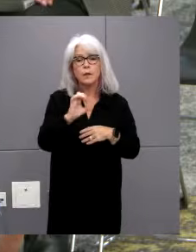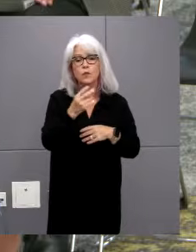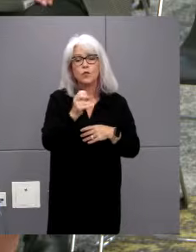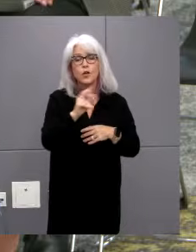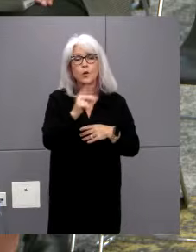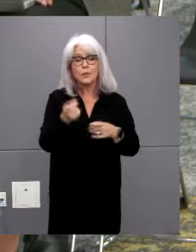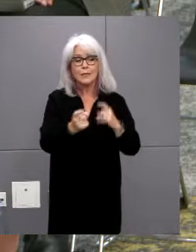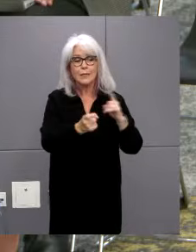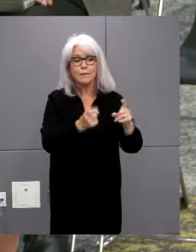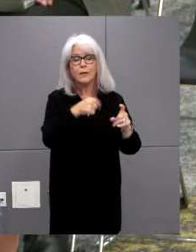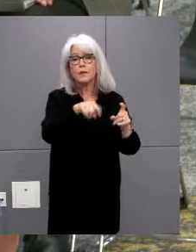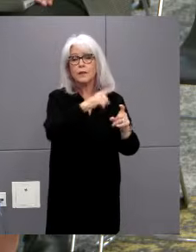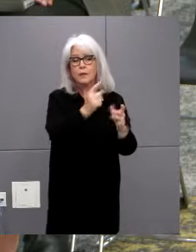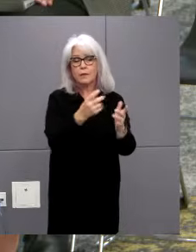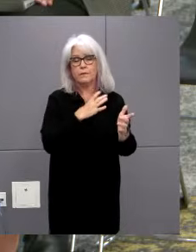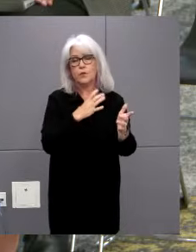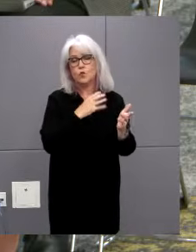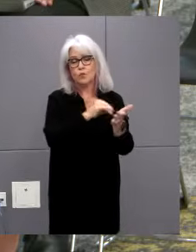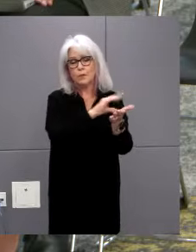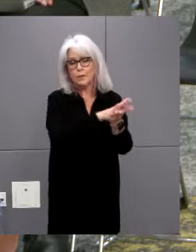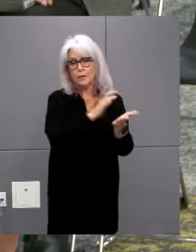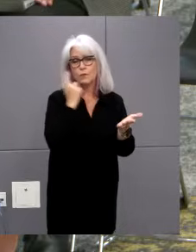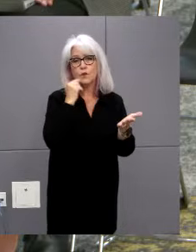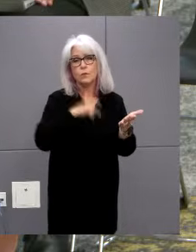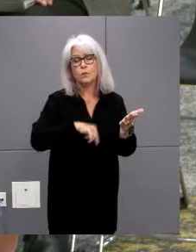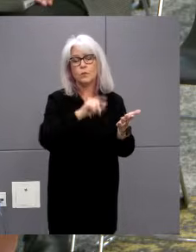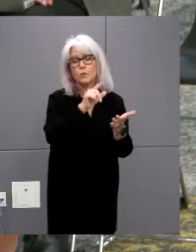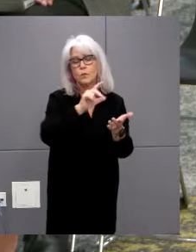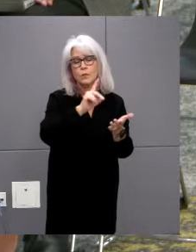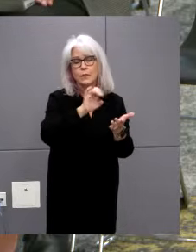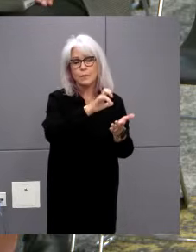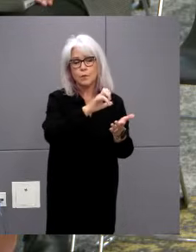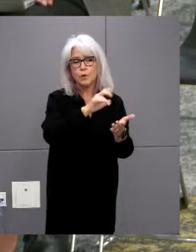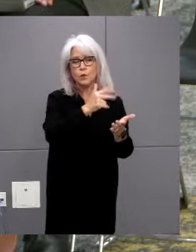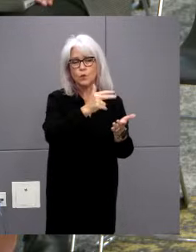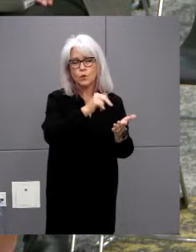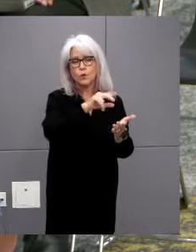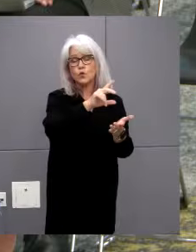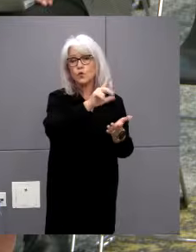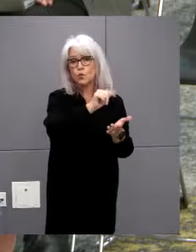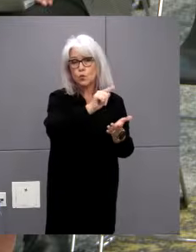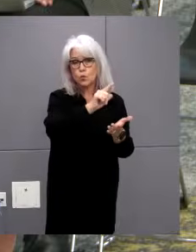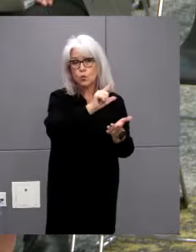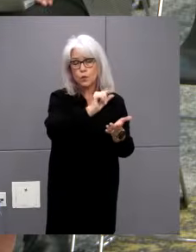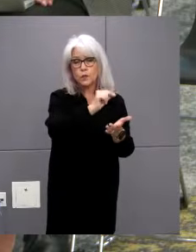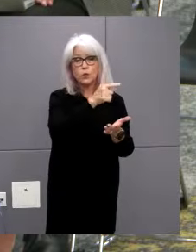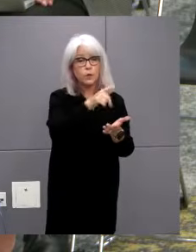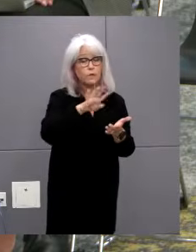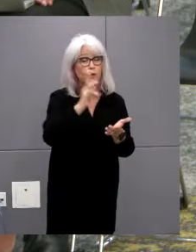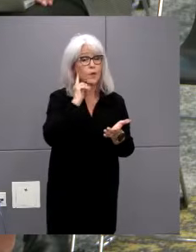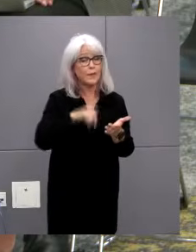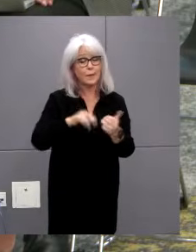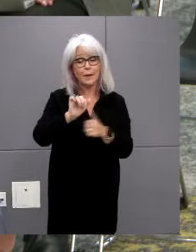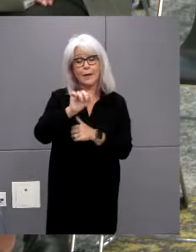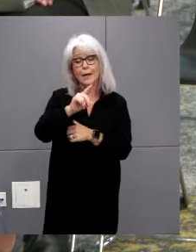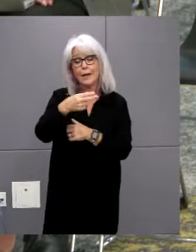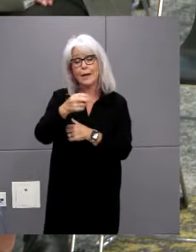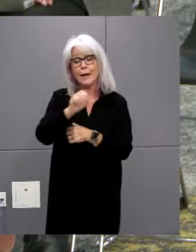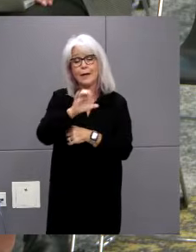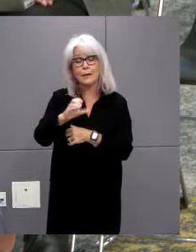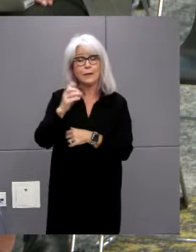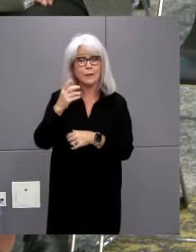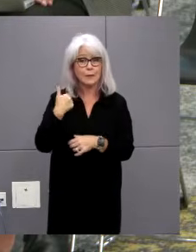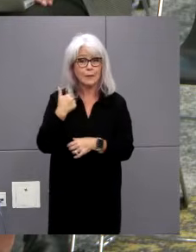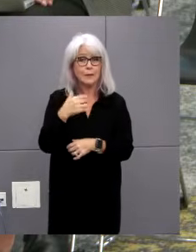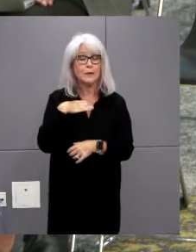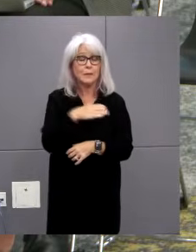official minutes from the September 13, 2024 Board of Trustees meeting, which clearly notes the ad hoc committee's responsibilities